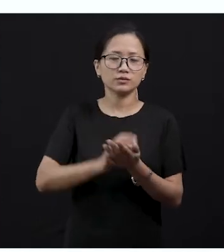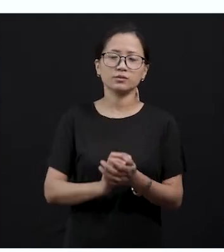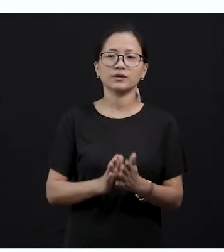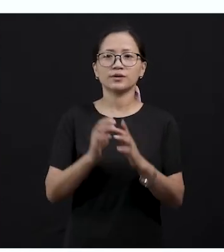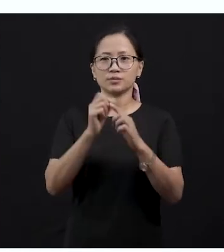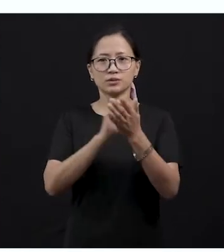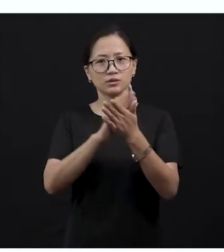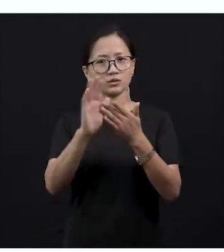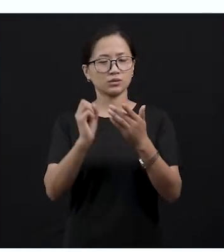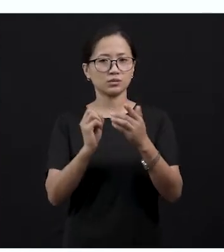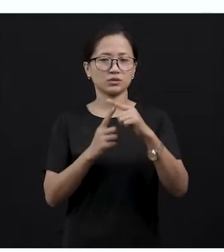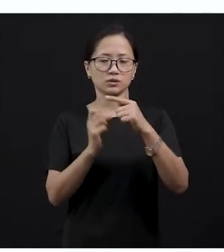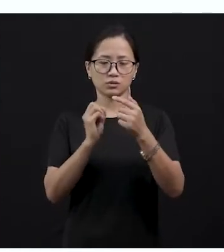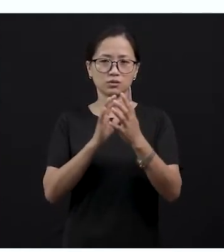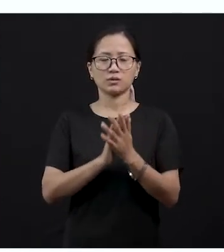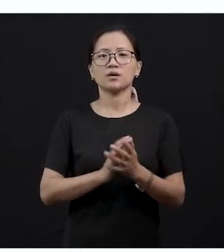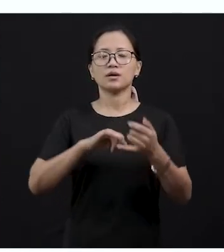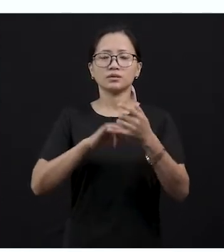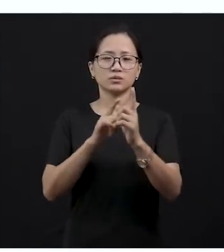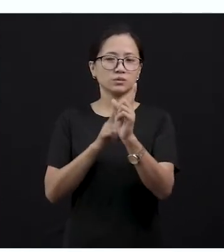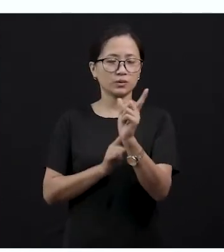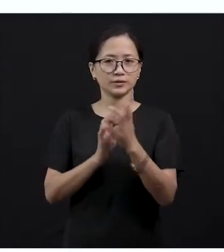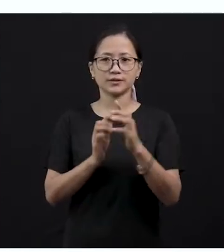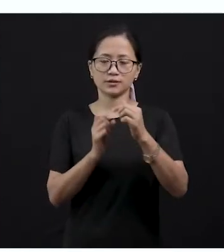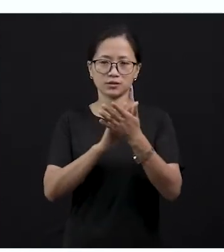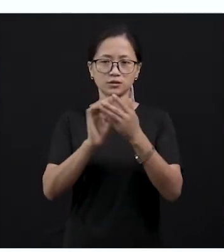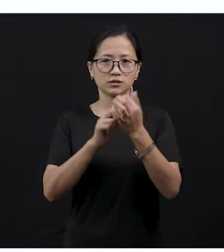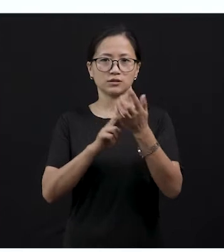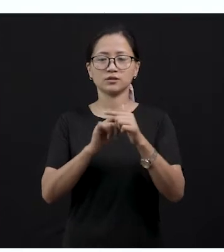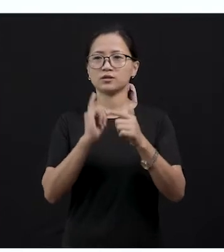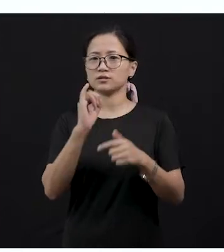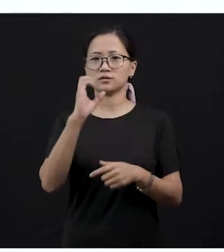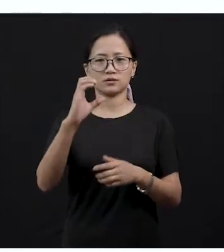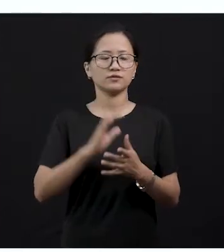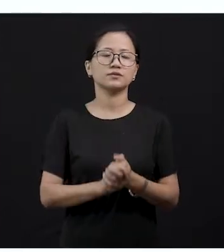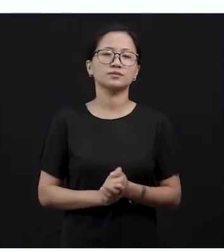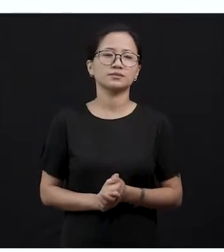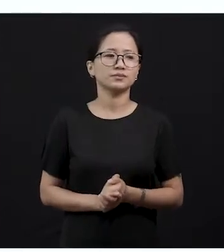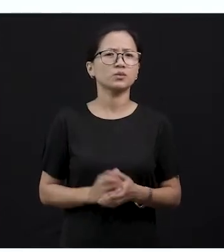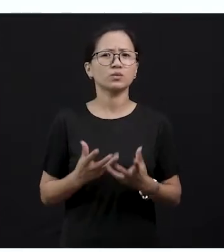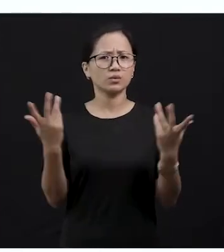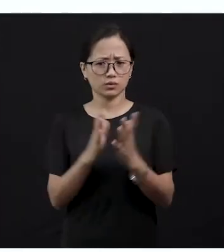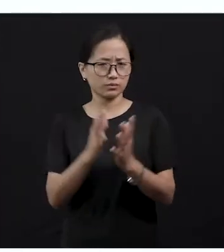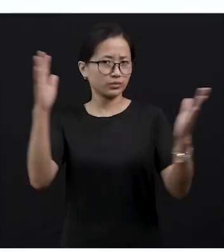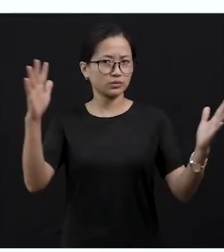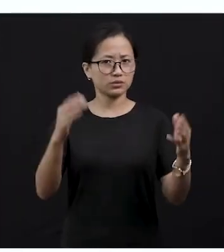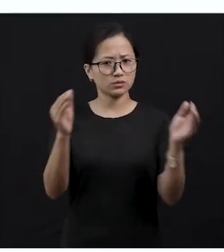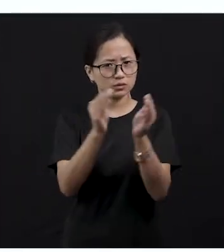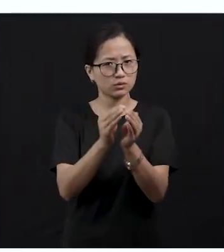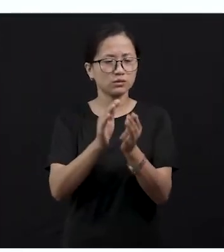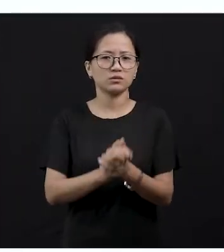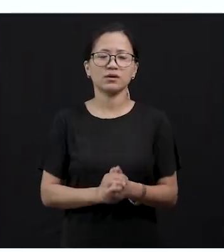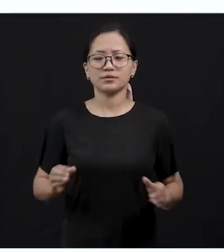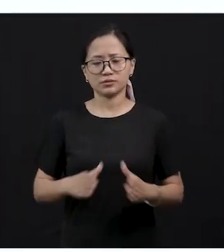photosynthesis. Isn't it? See this. The plants, whether big or small, okay,